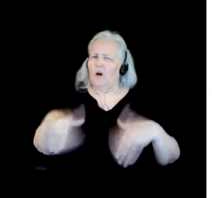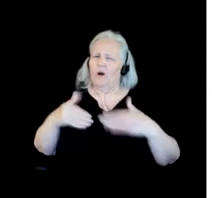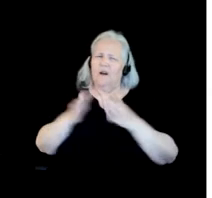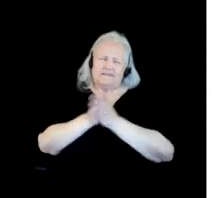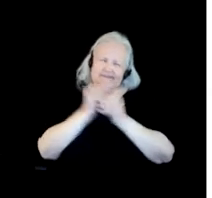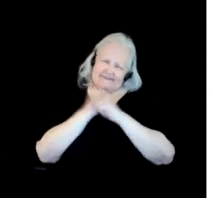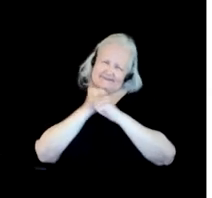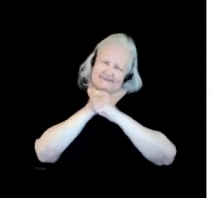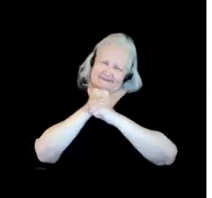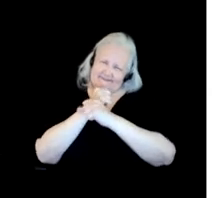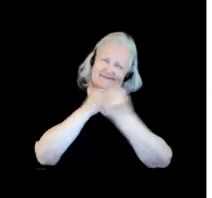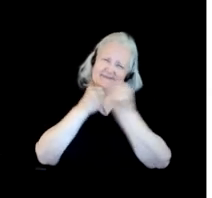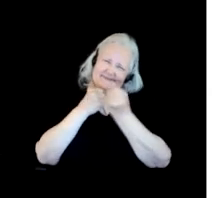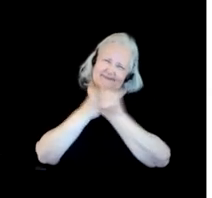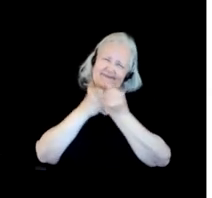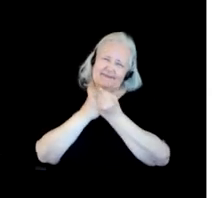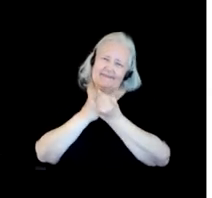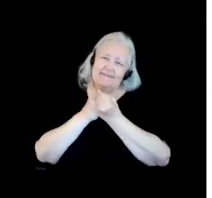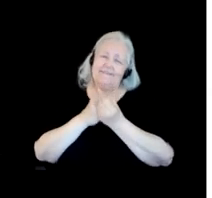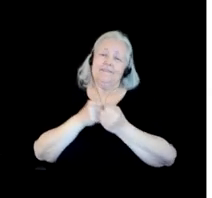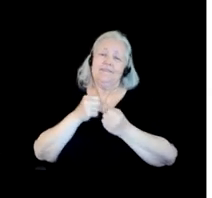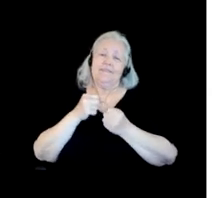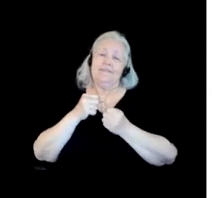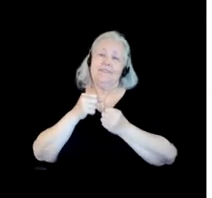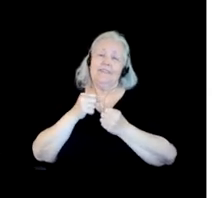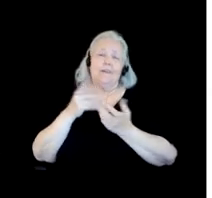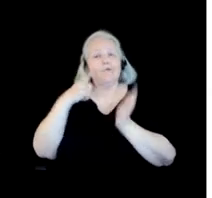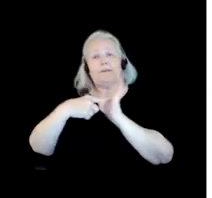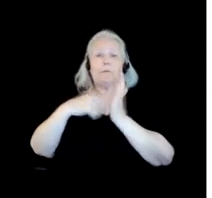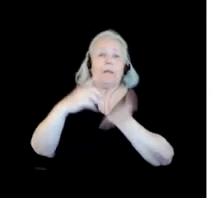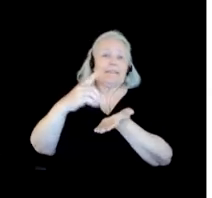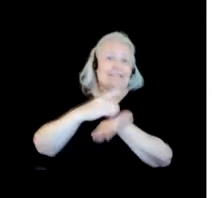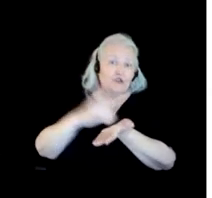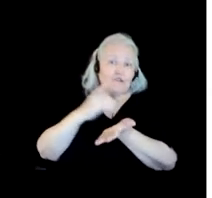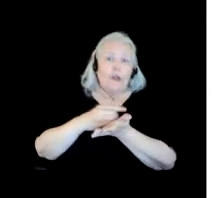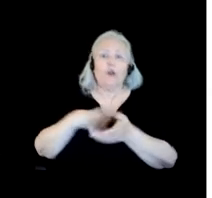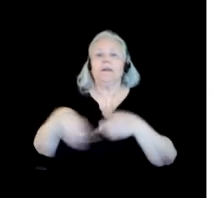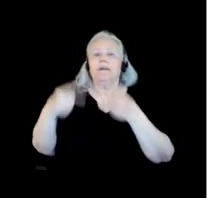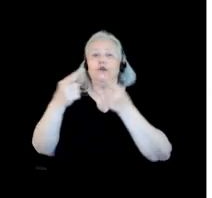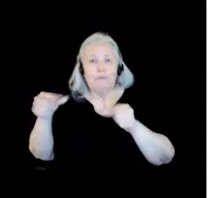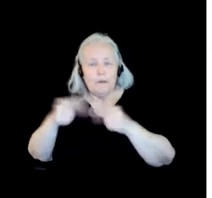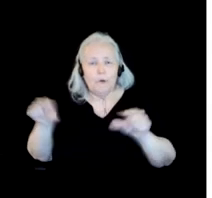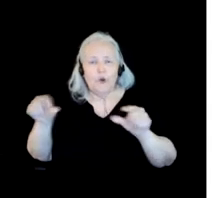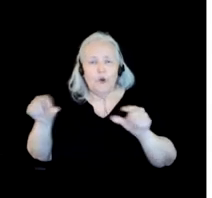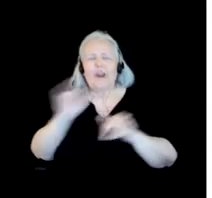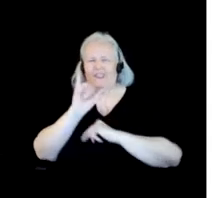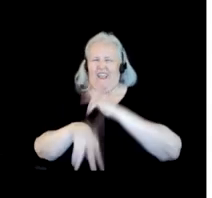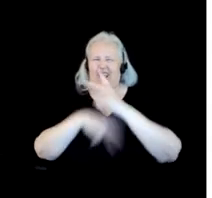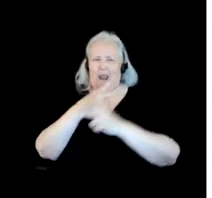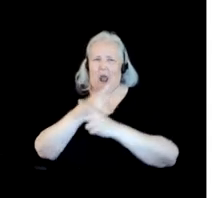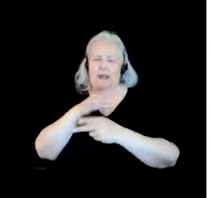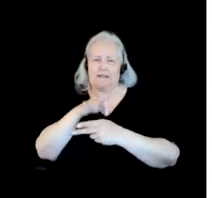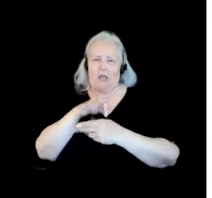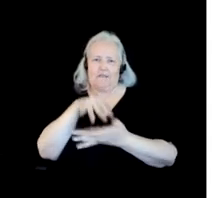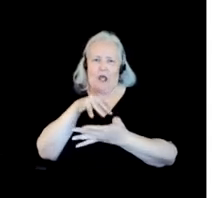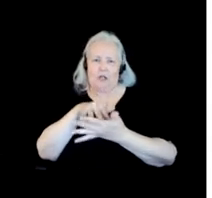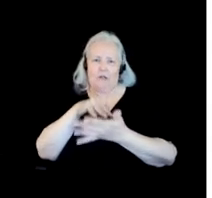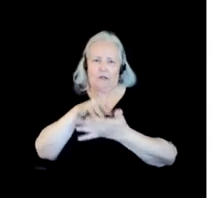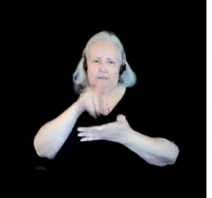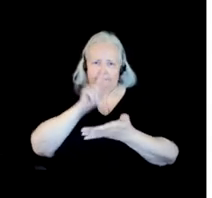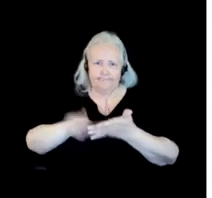for, in his case, a lot of, you know, dictionaries, grammars, being materials, scholarly products that could